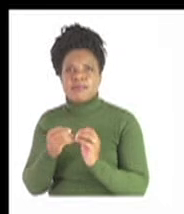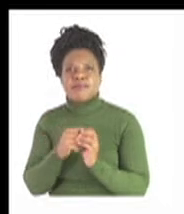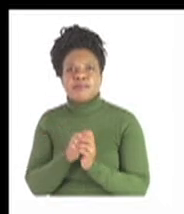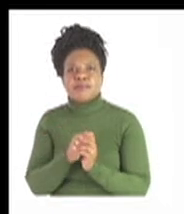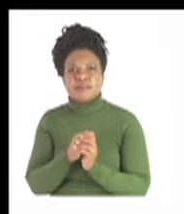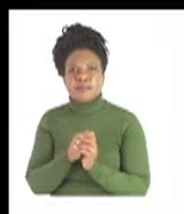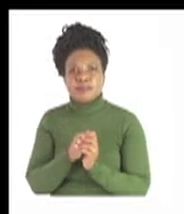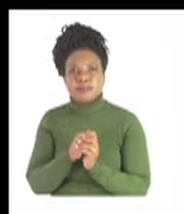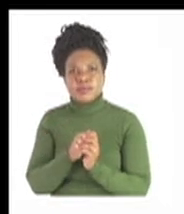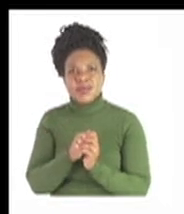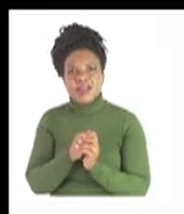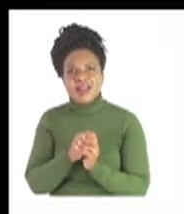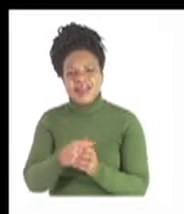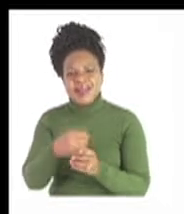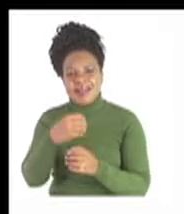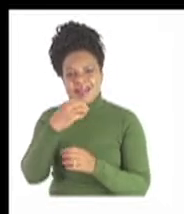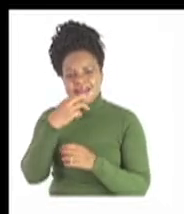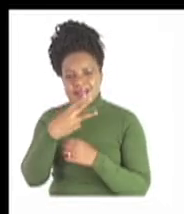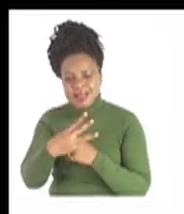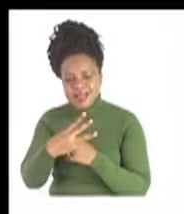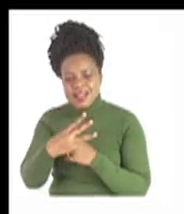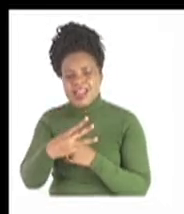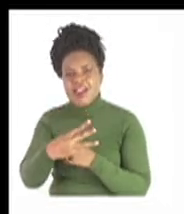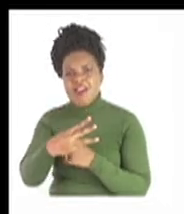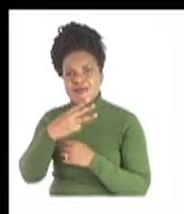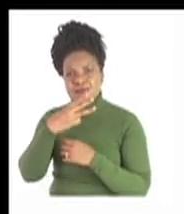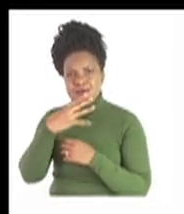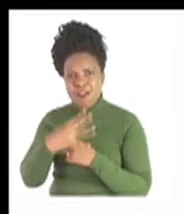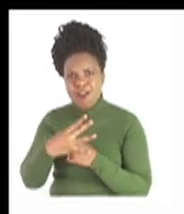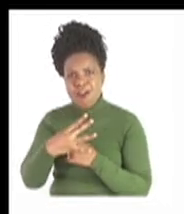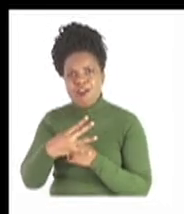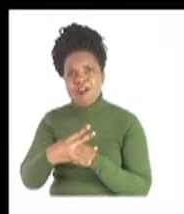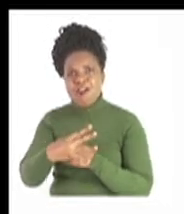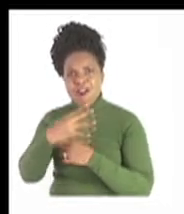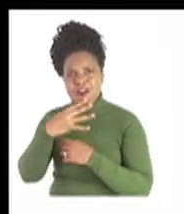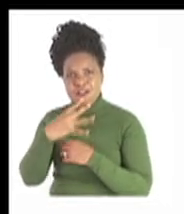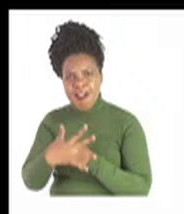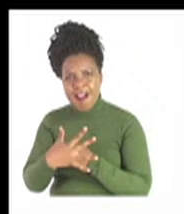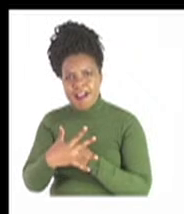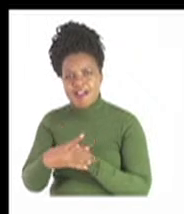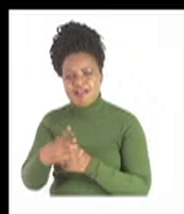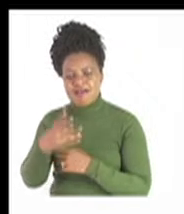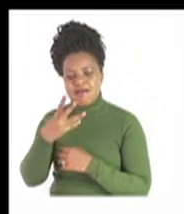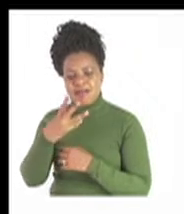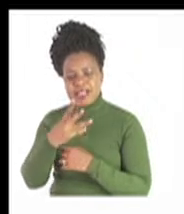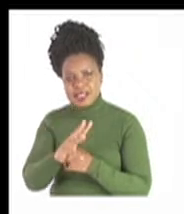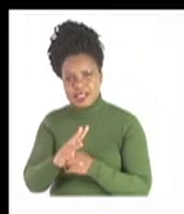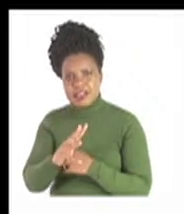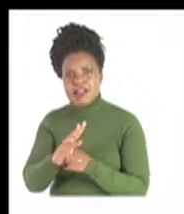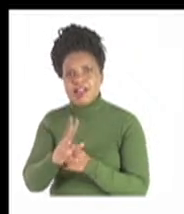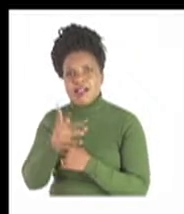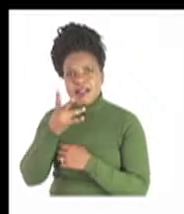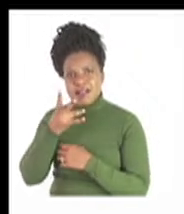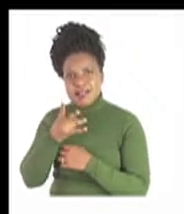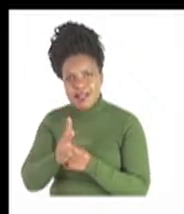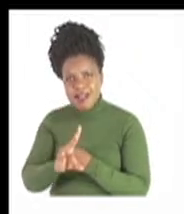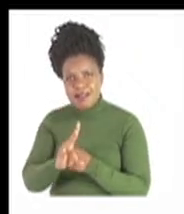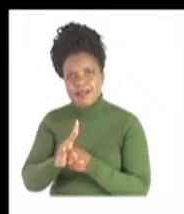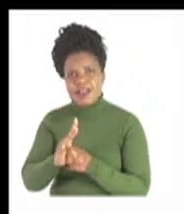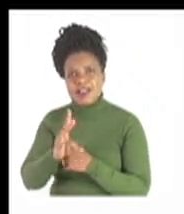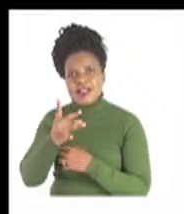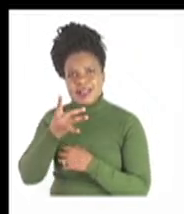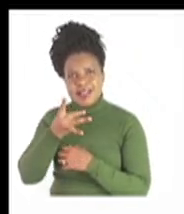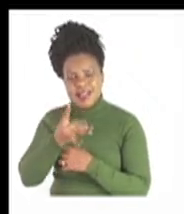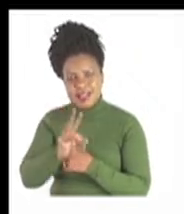64. 5 gives you 125. 6 cube gives you 216. 7 gives